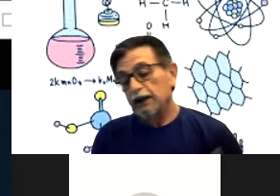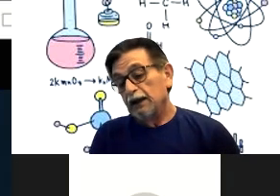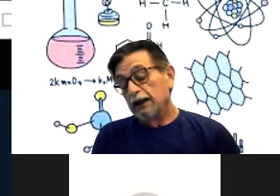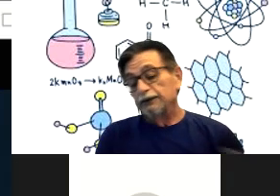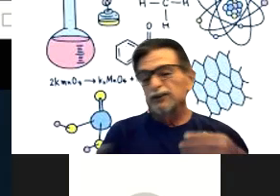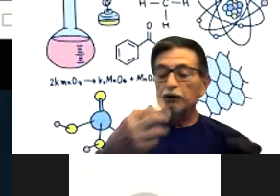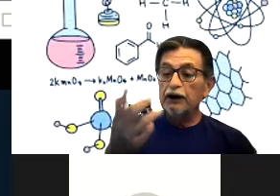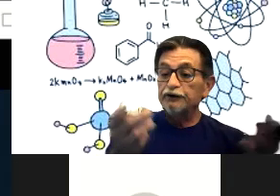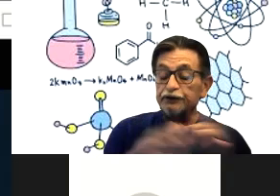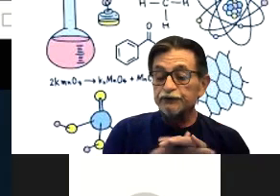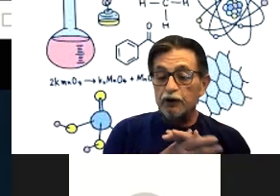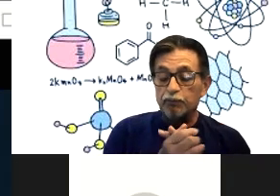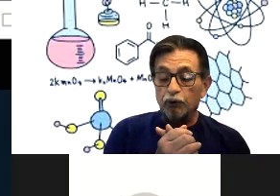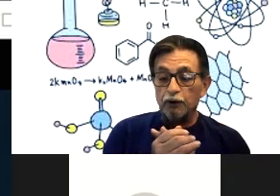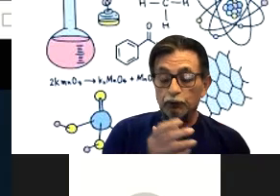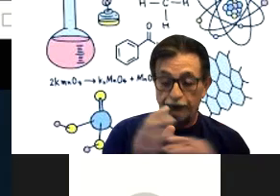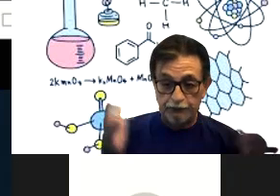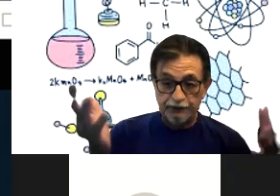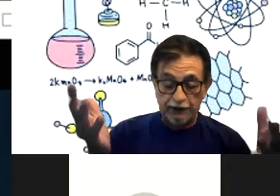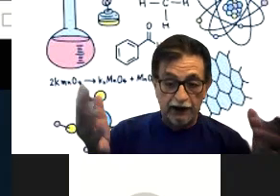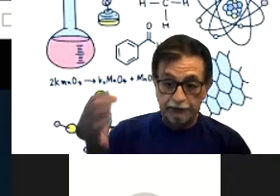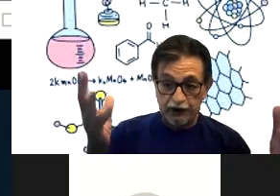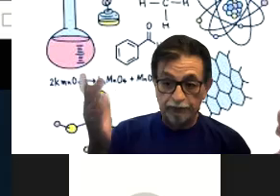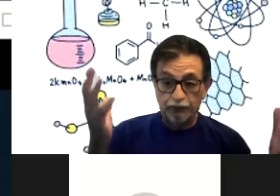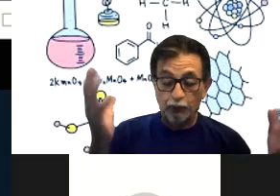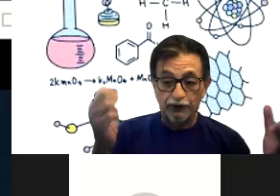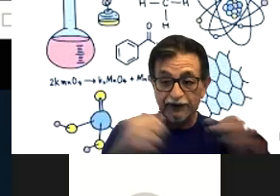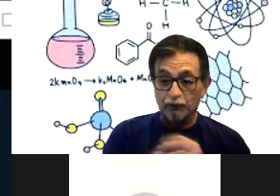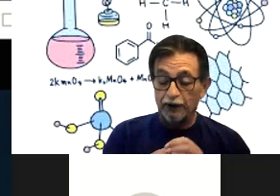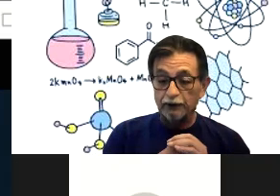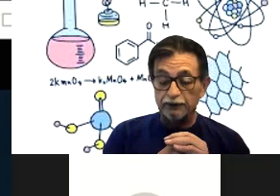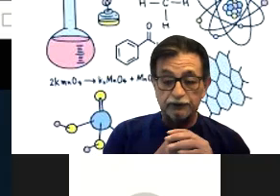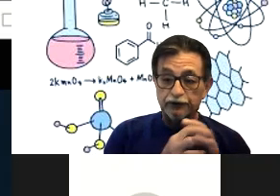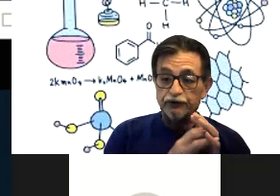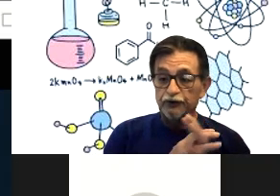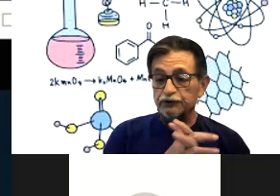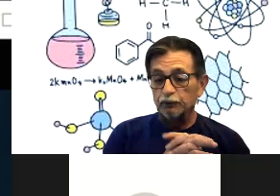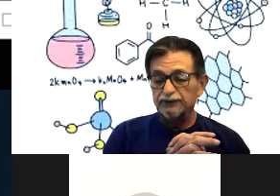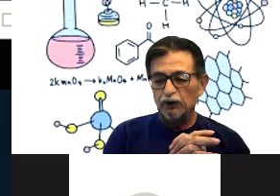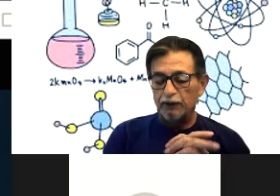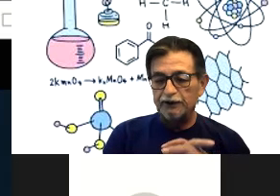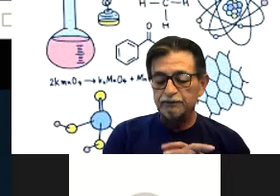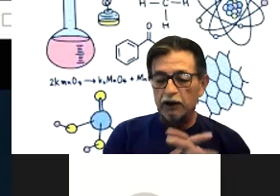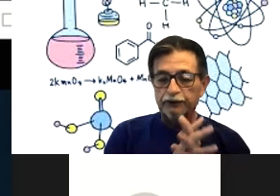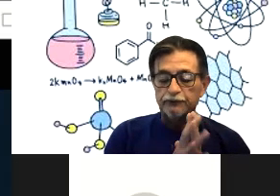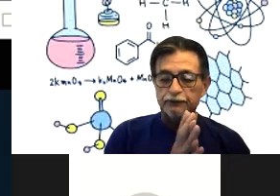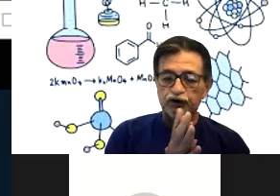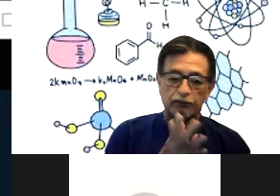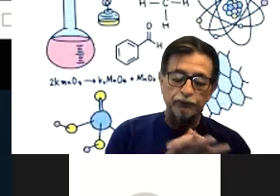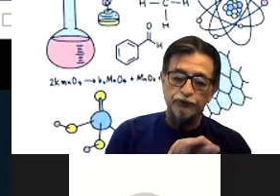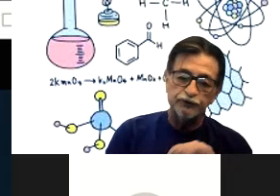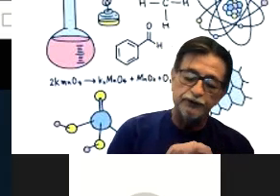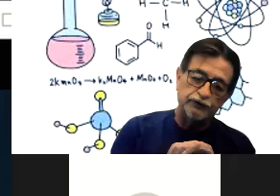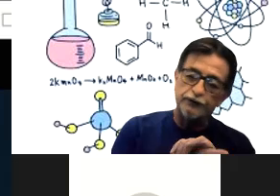species. This polarity is very important with everyday life. Shampoo works that way, and detergent works that way because molecules